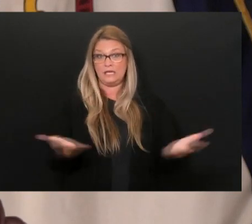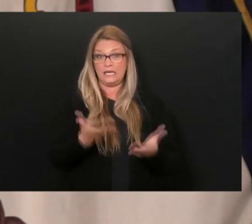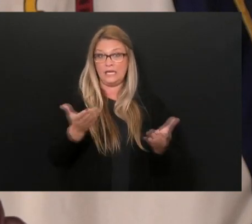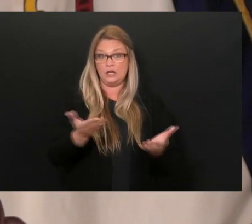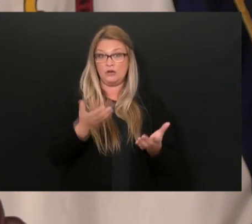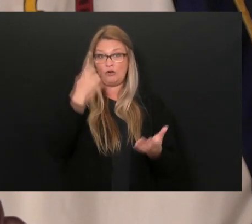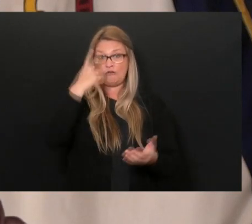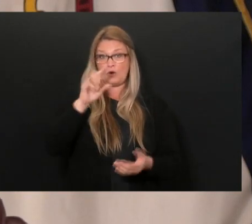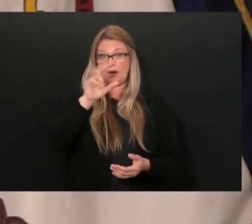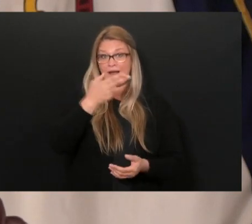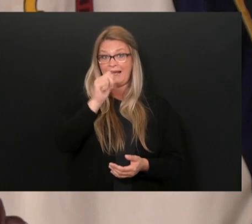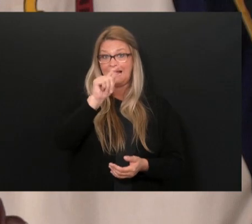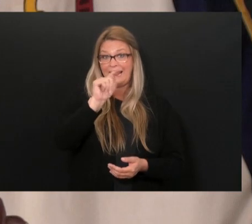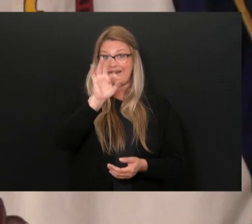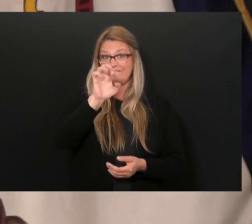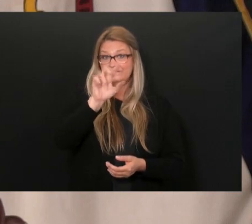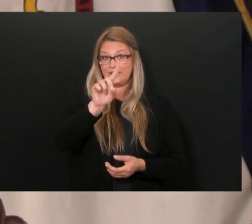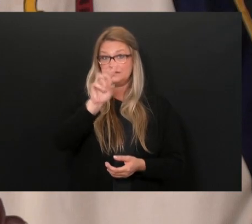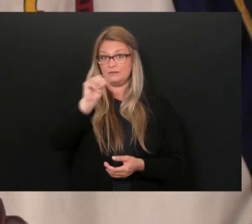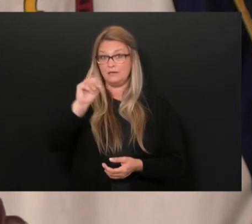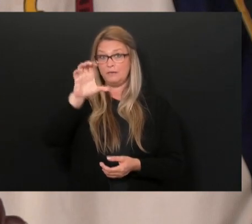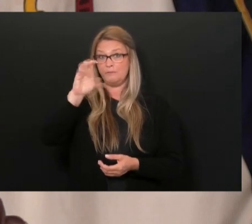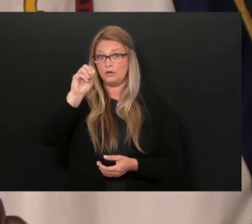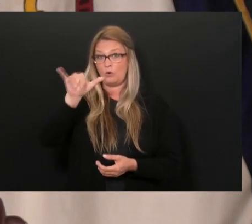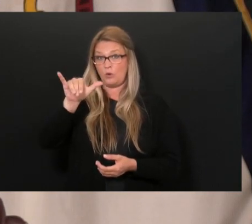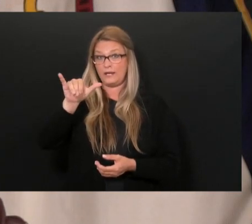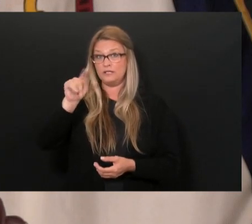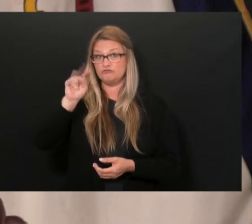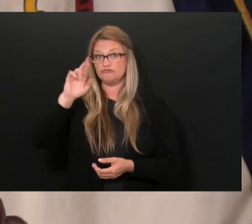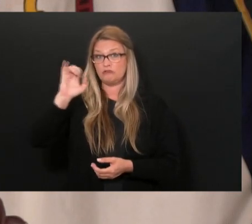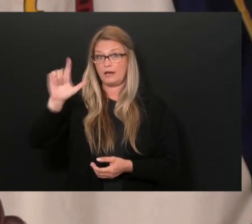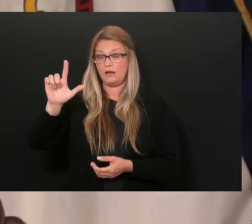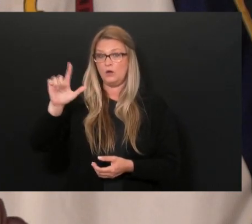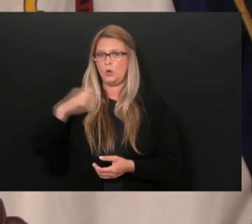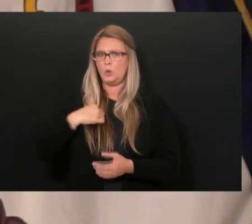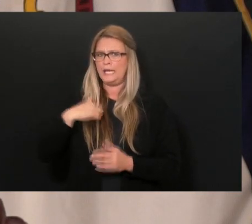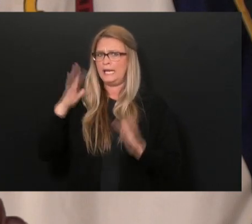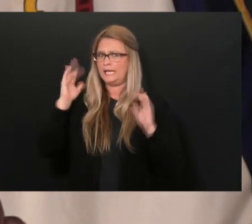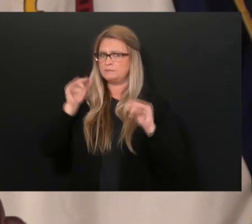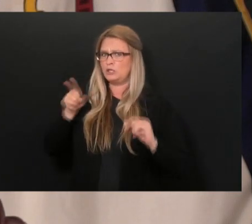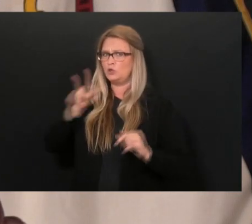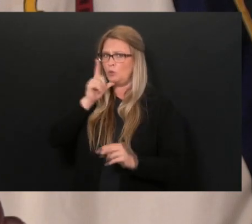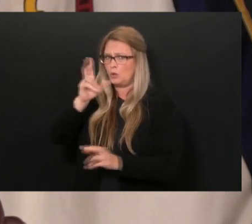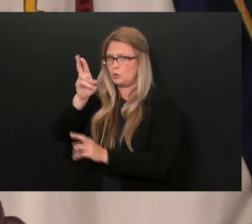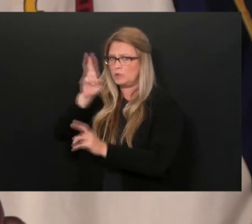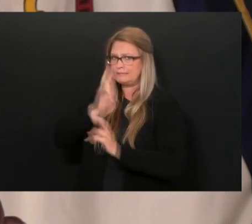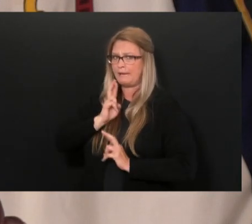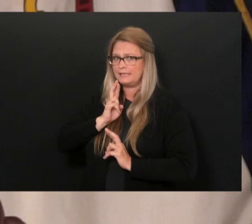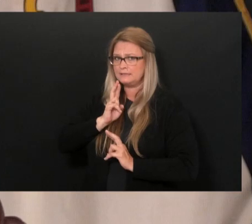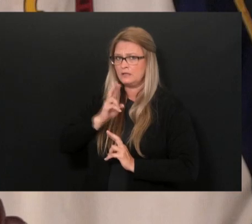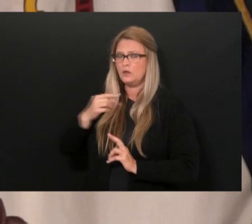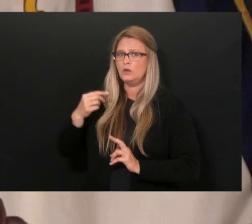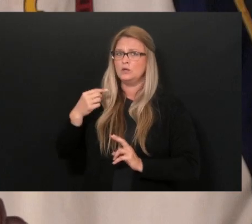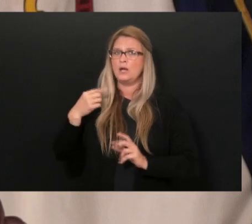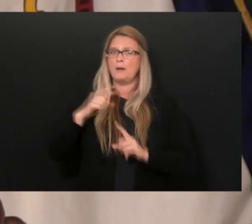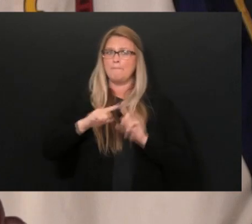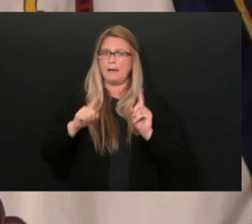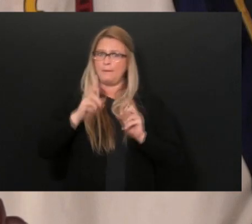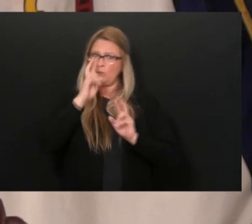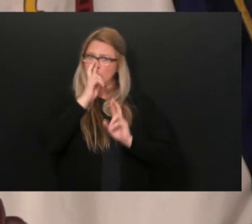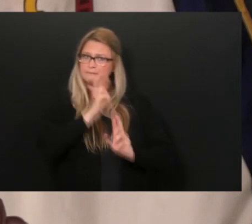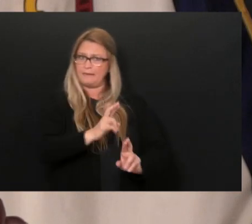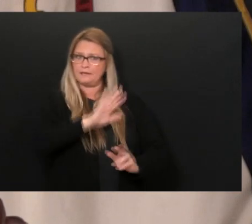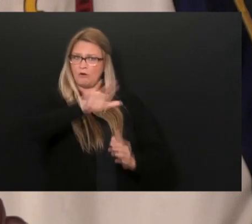us and respect our people that are here, and protect yourself, but protect